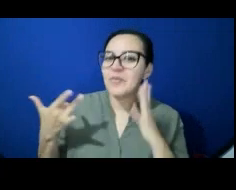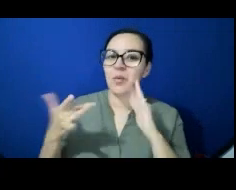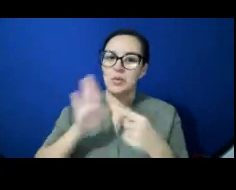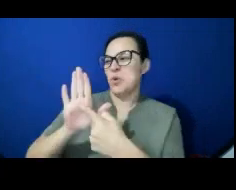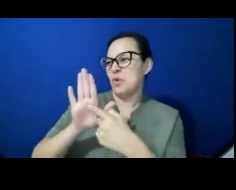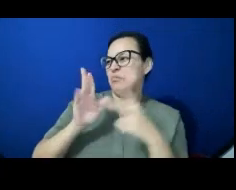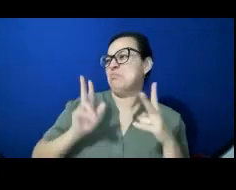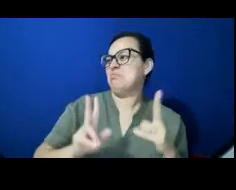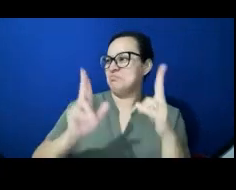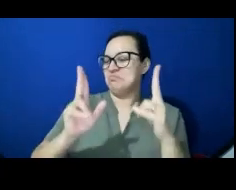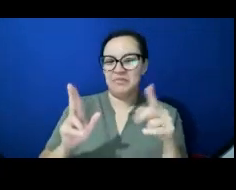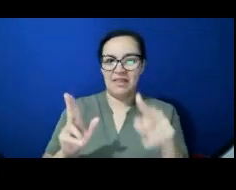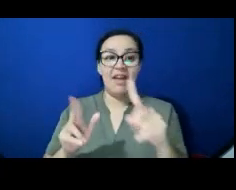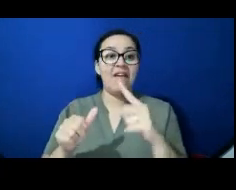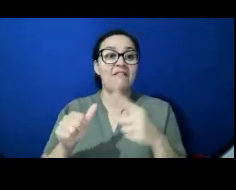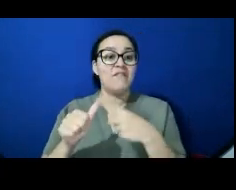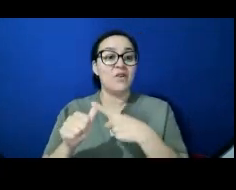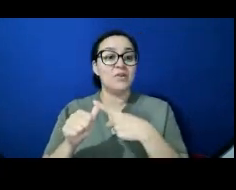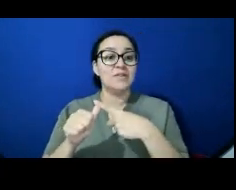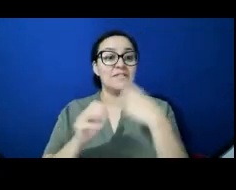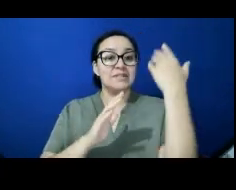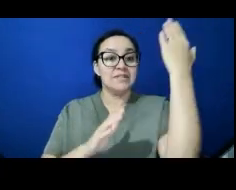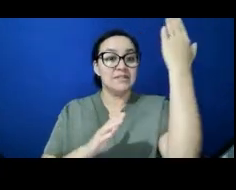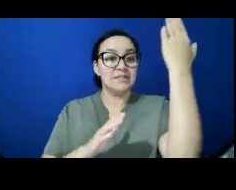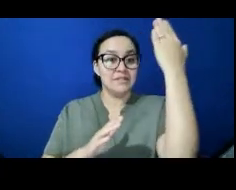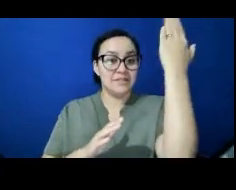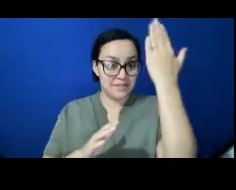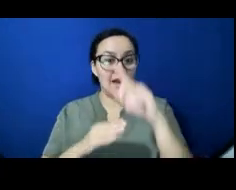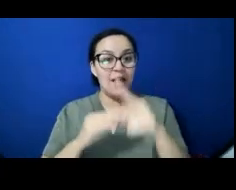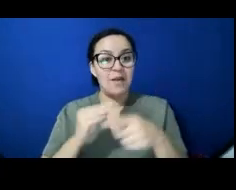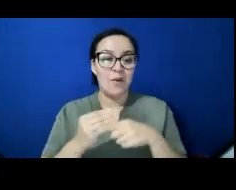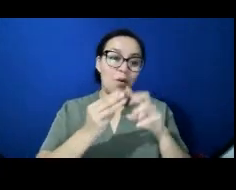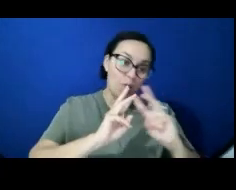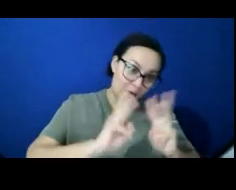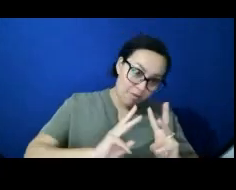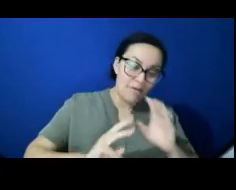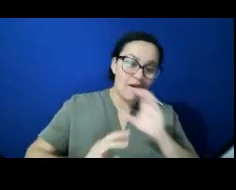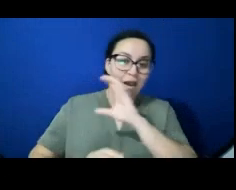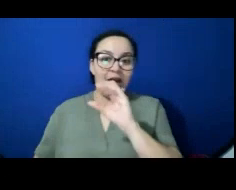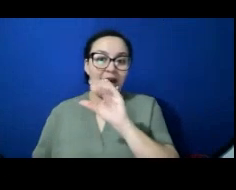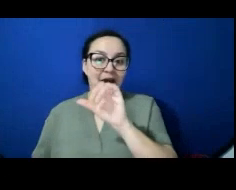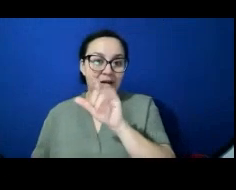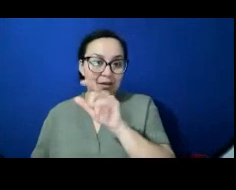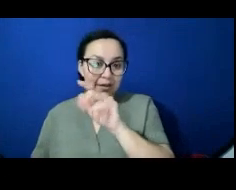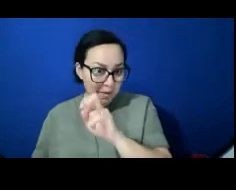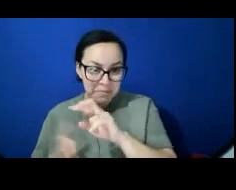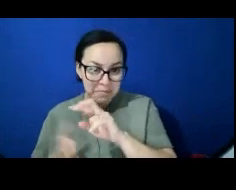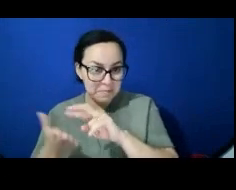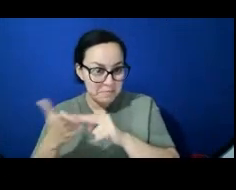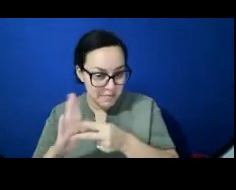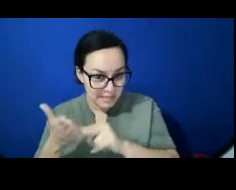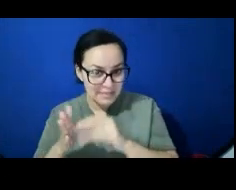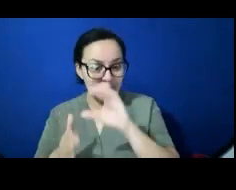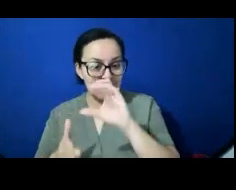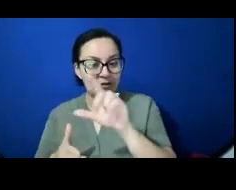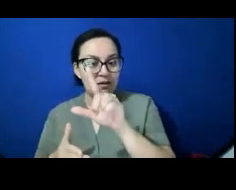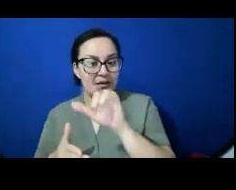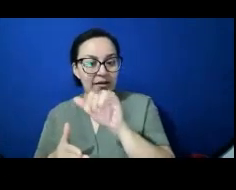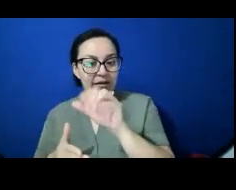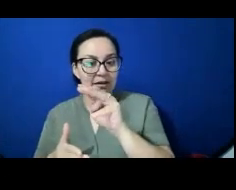from the first lesson where we're talking about the difference between weather and climate, what are the tendencies, and what have we